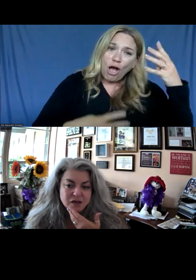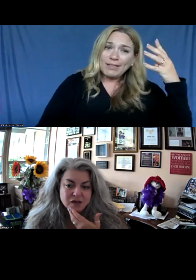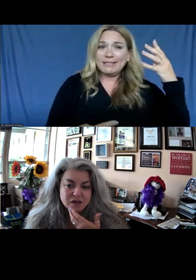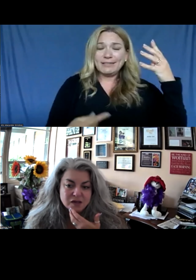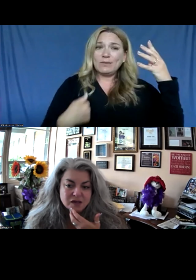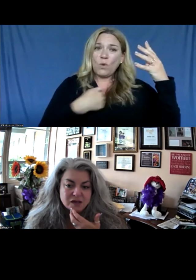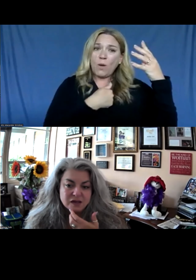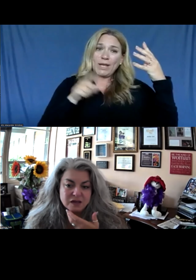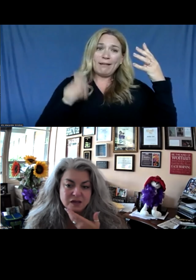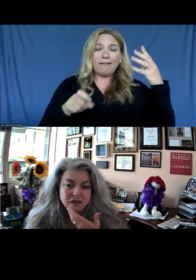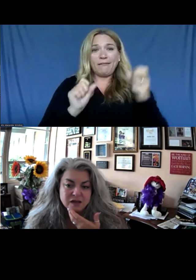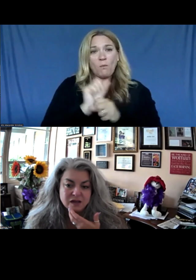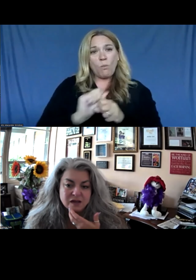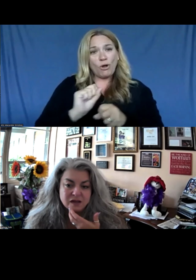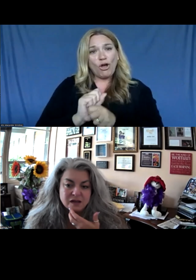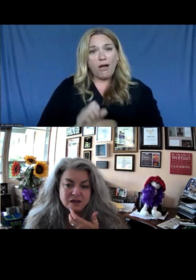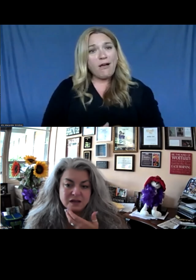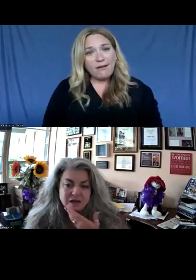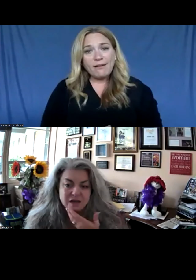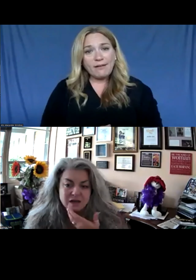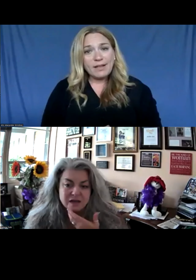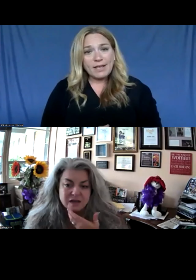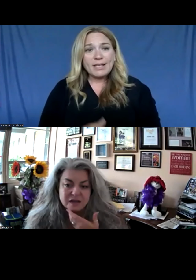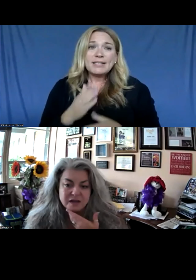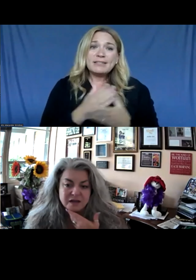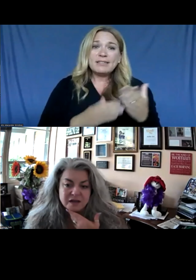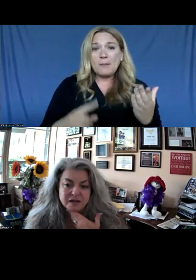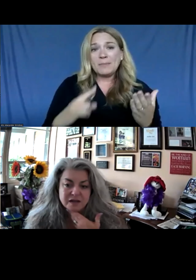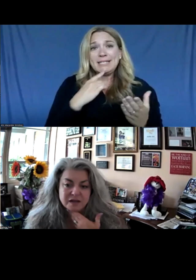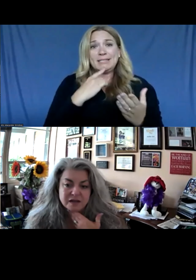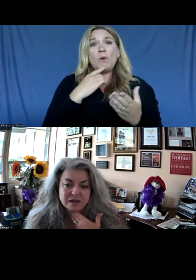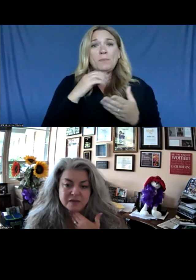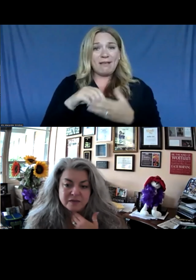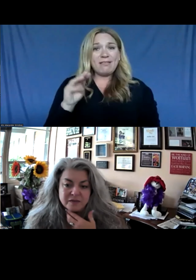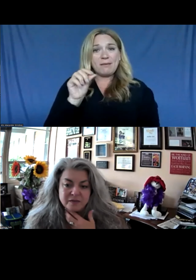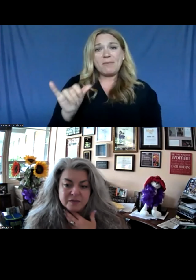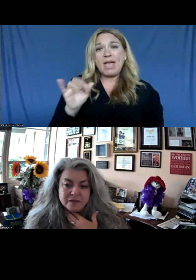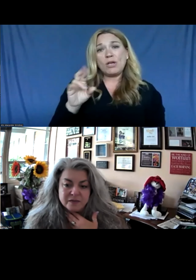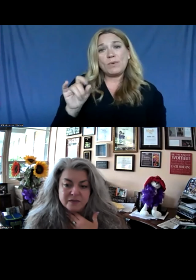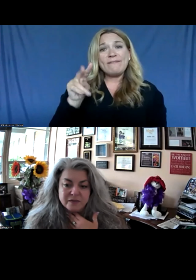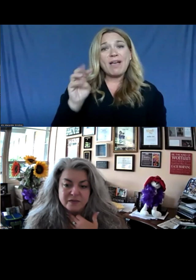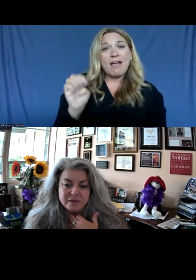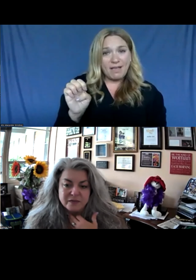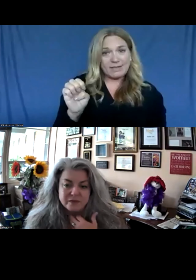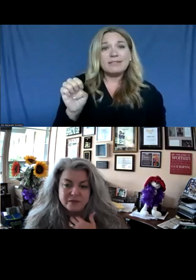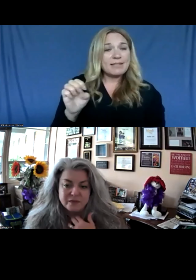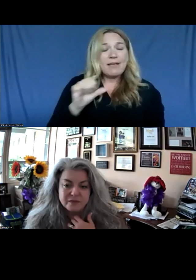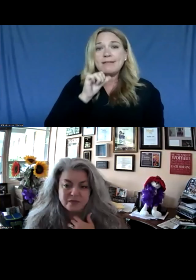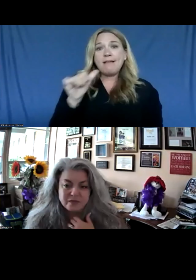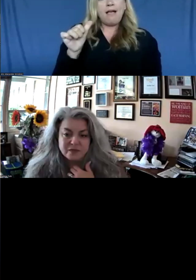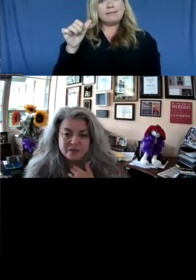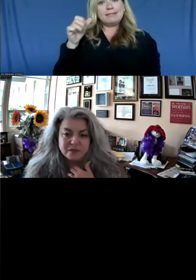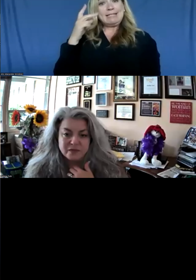work on. And so I think there is some disappointment in the May revise not seeing those investments kind